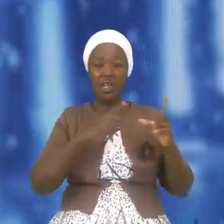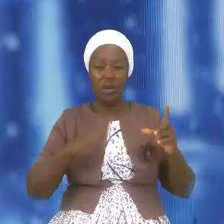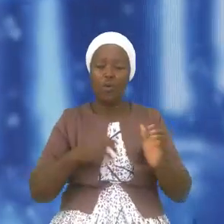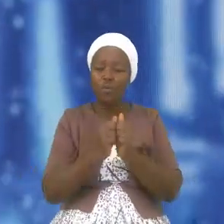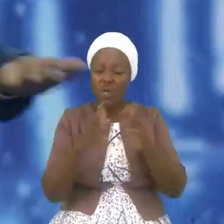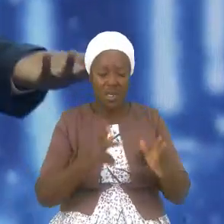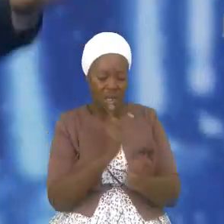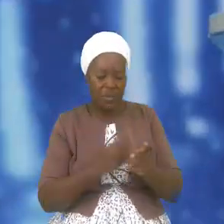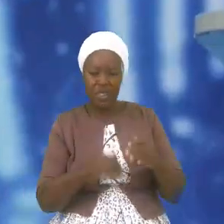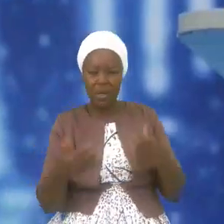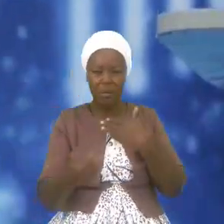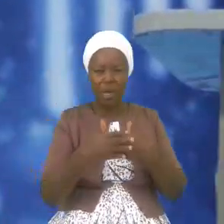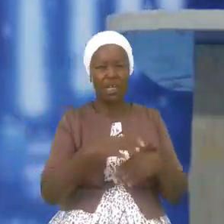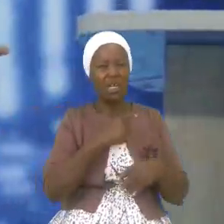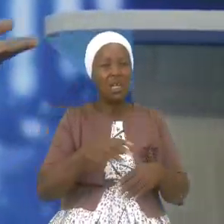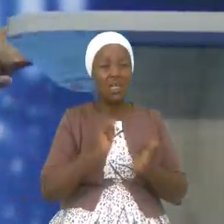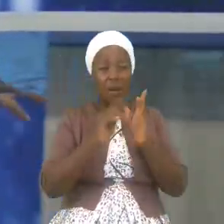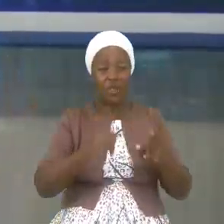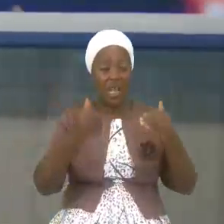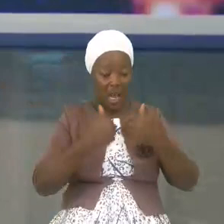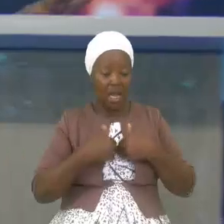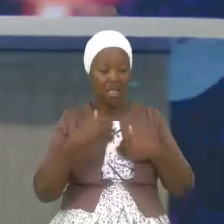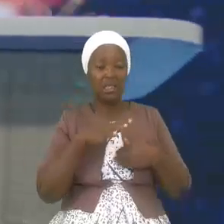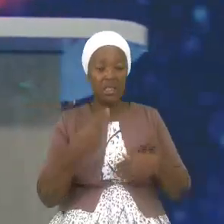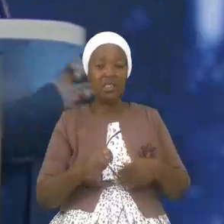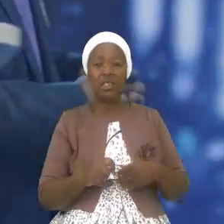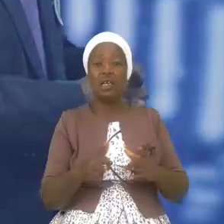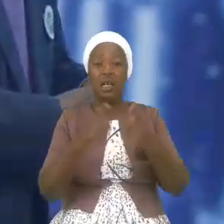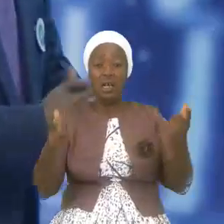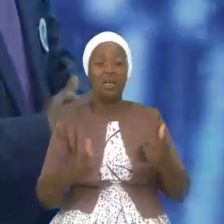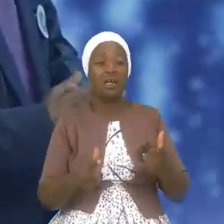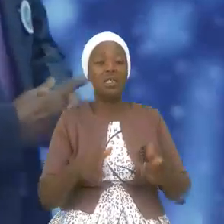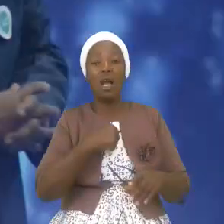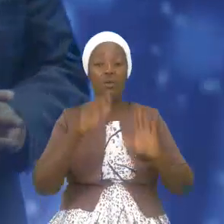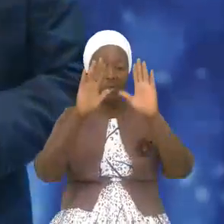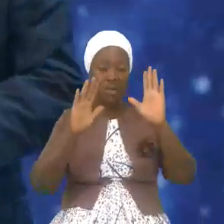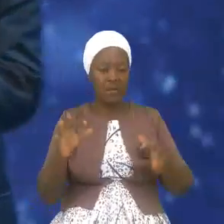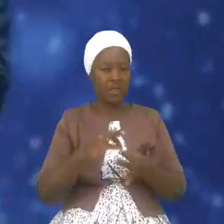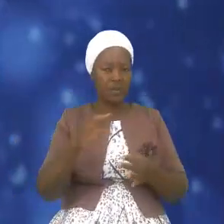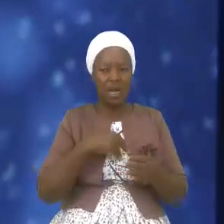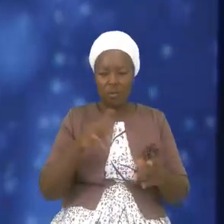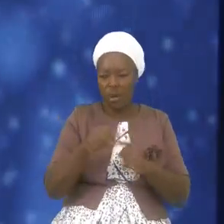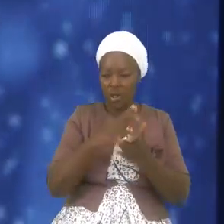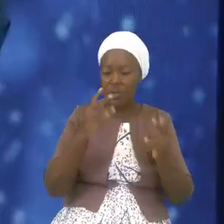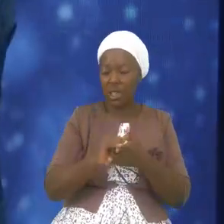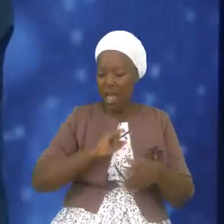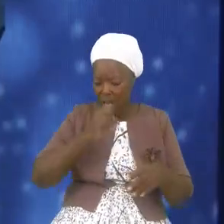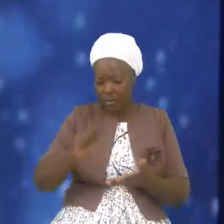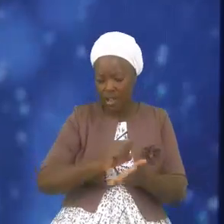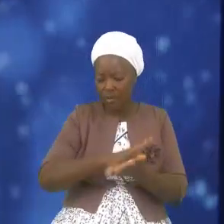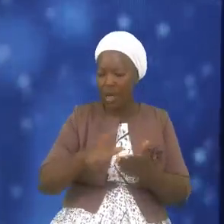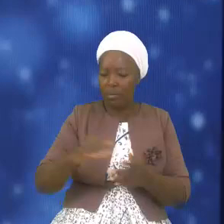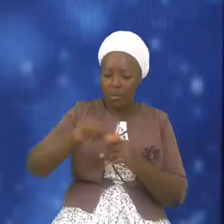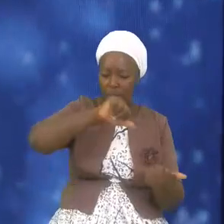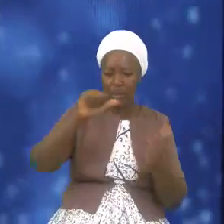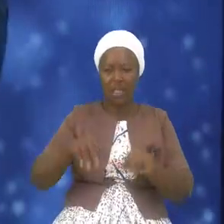excellent spirit. When somebody is saved and sanctified and baptized in the Holy Ghost, and he has the power to declare